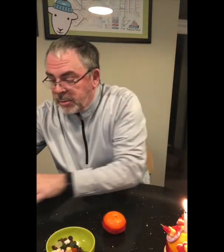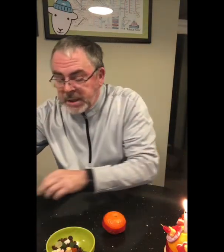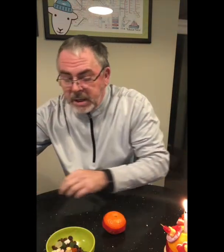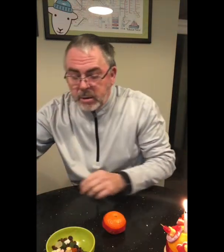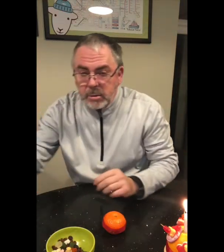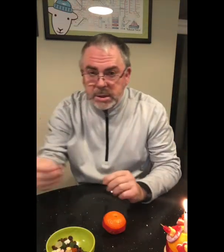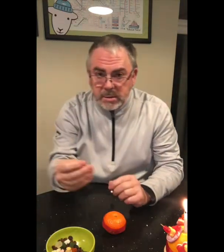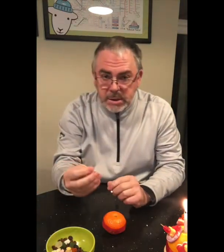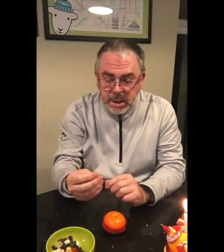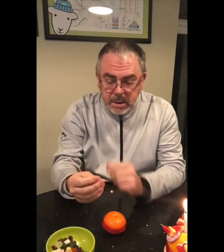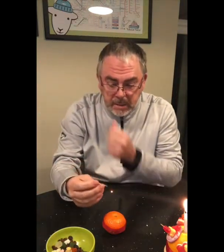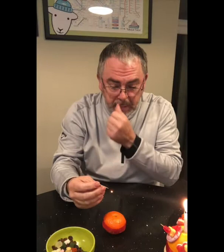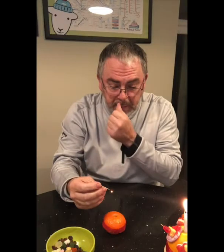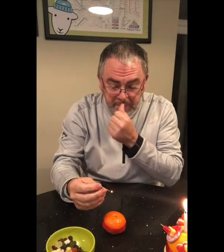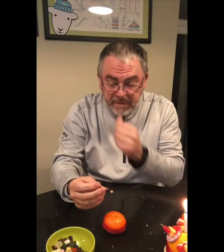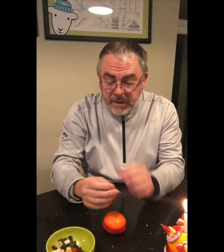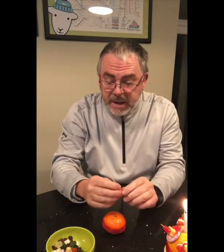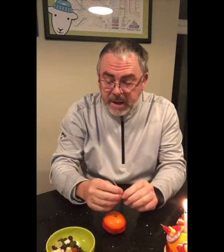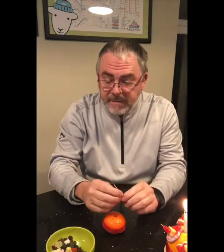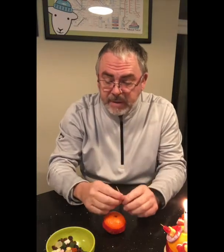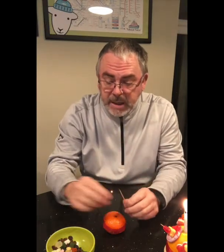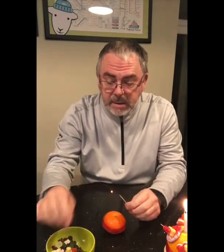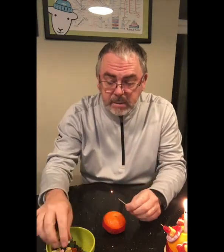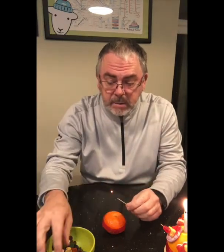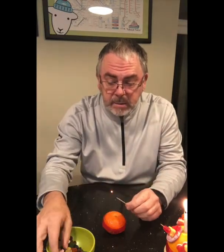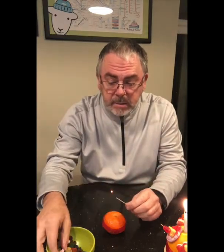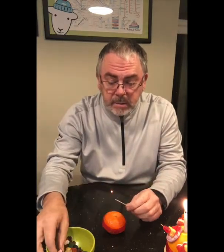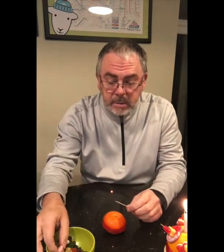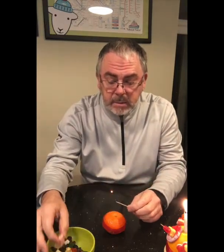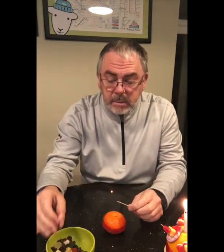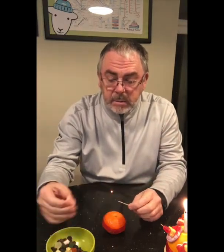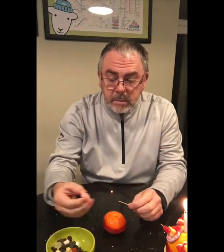So we take a cocktail stick and very carefully,